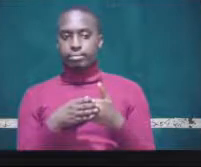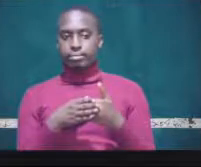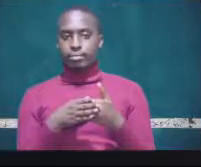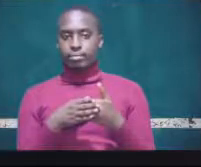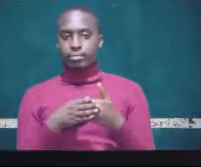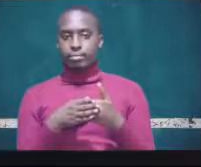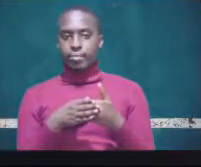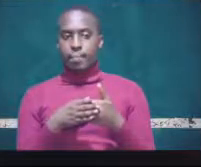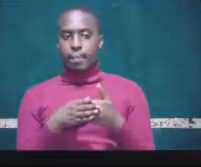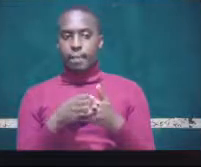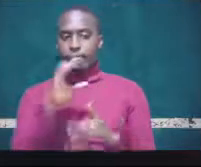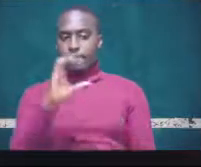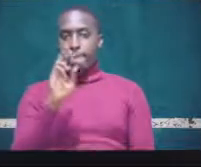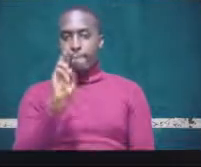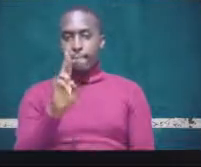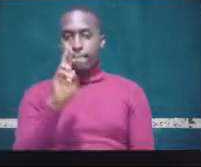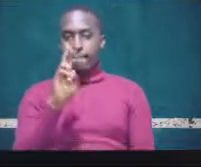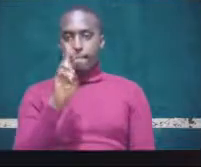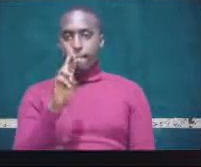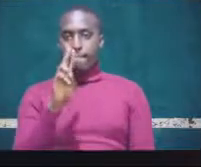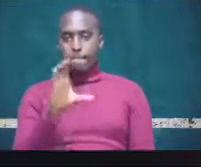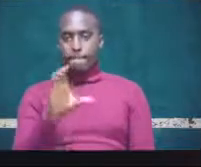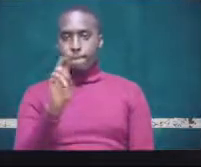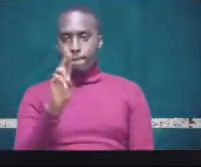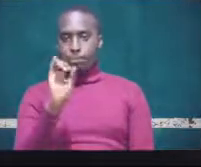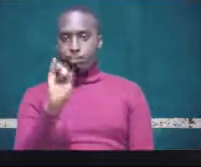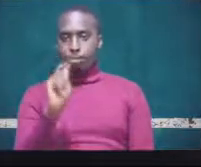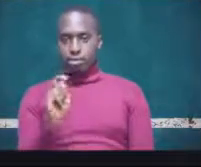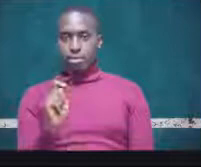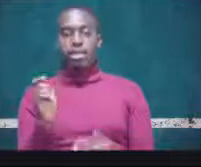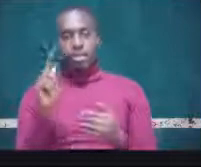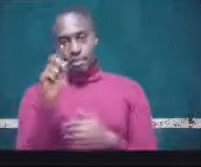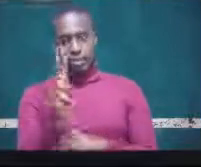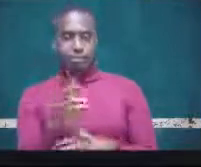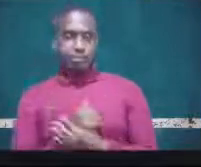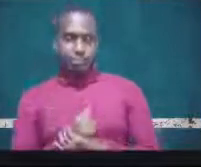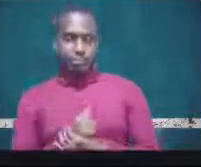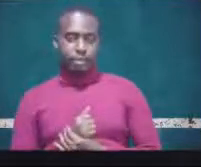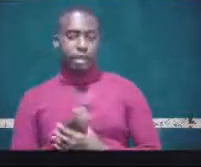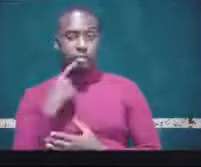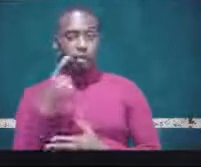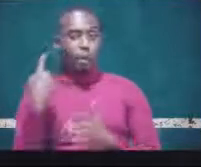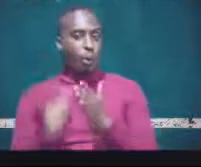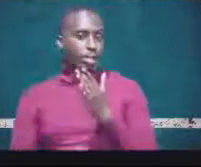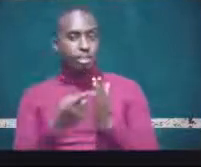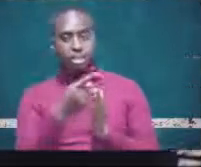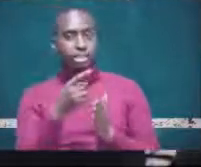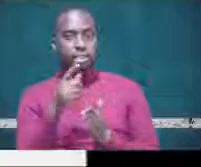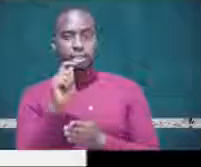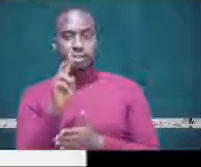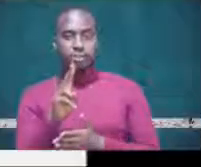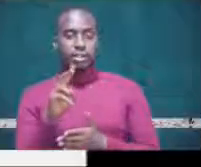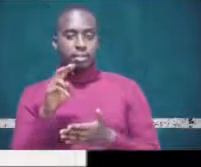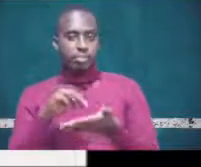closed circuit televisions. TVs. Closed circuit television. So, what are closed circuit